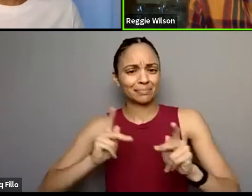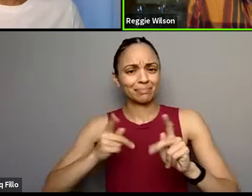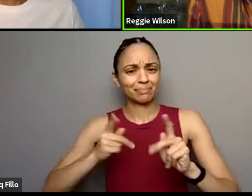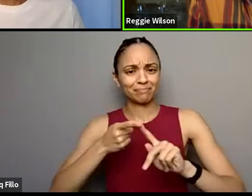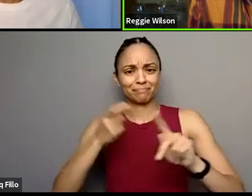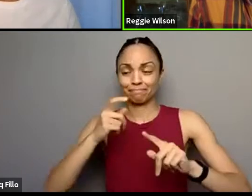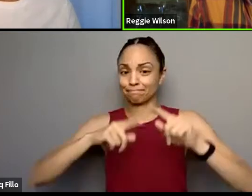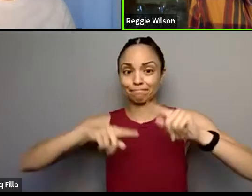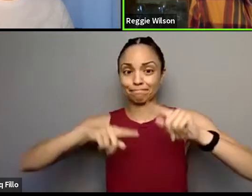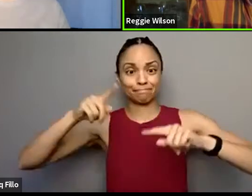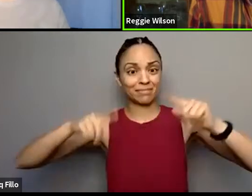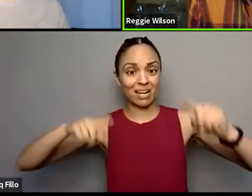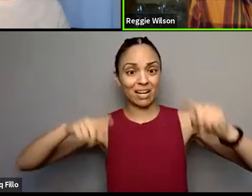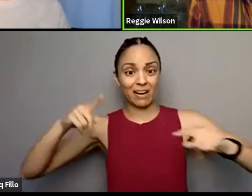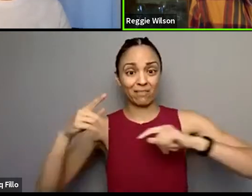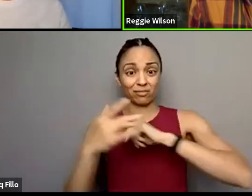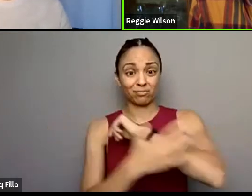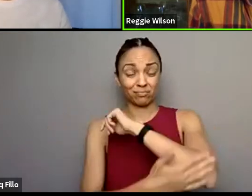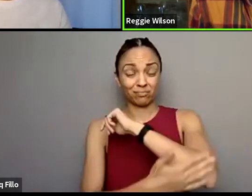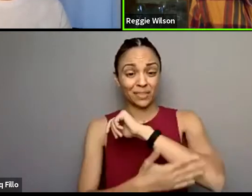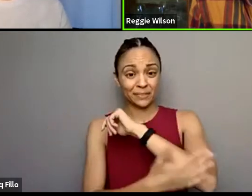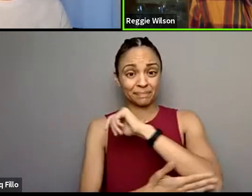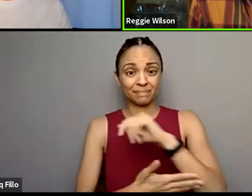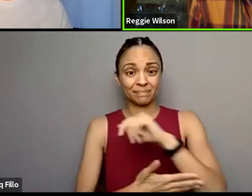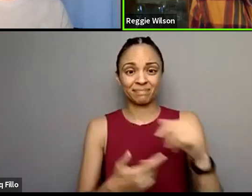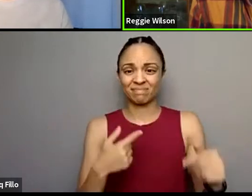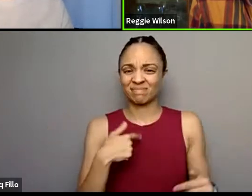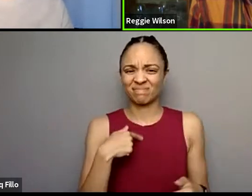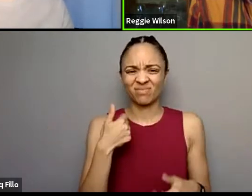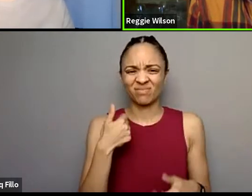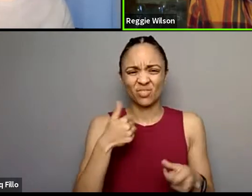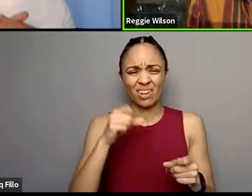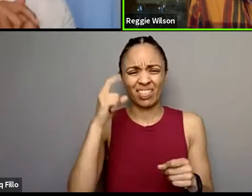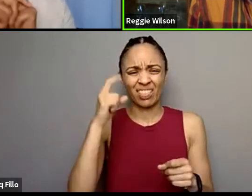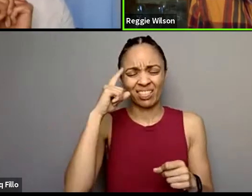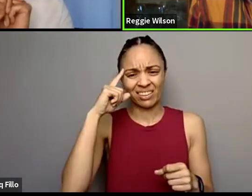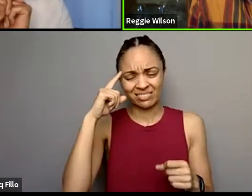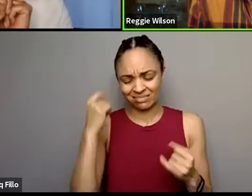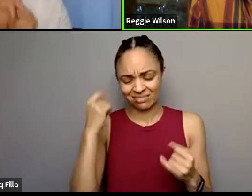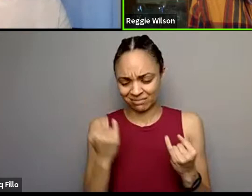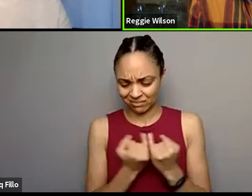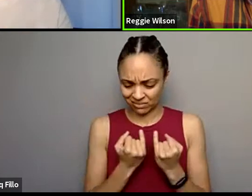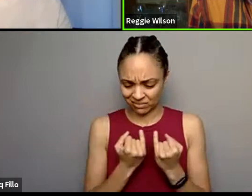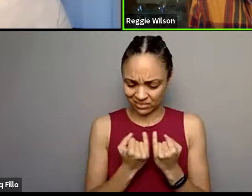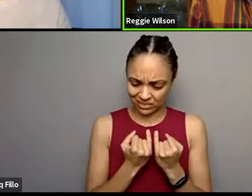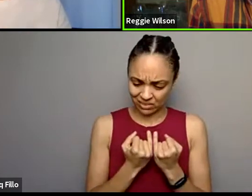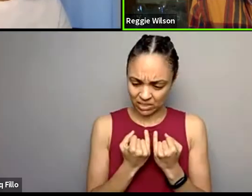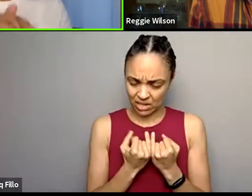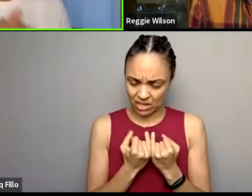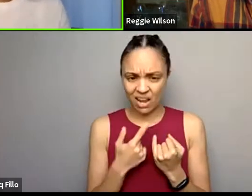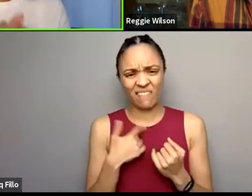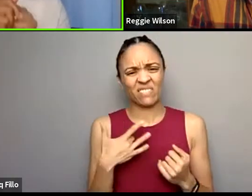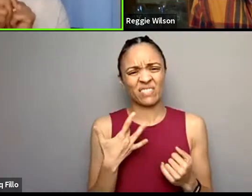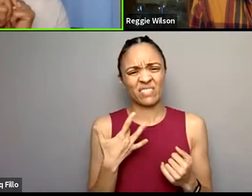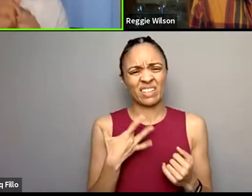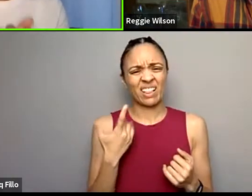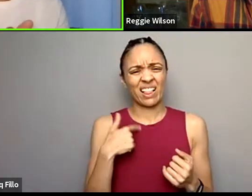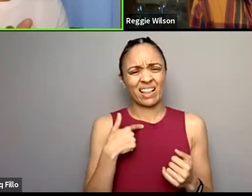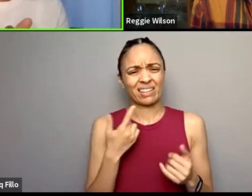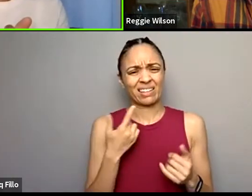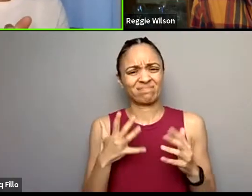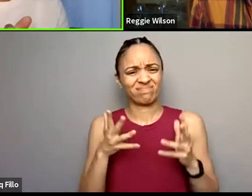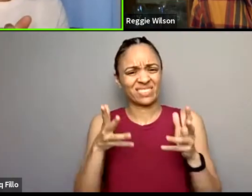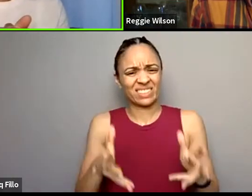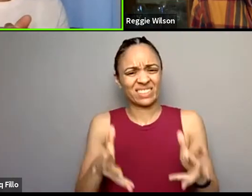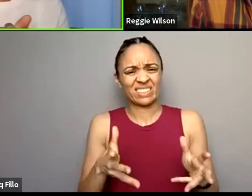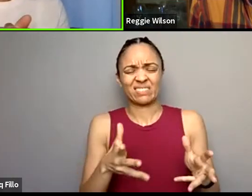So I'm just trying to think who else. I'm sure I'm always leaving somebody out. But then who left and came back?